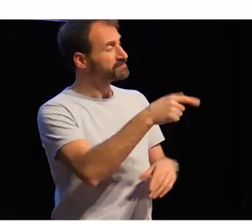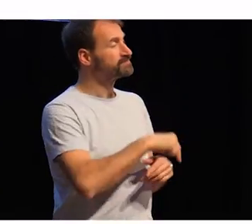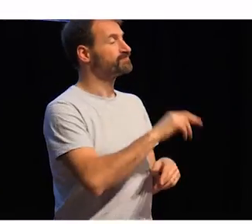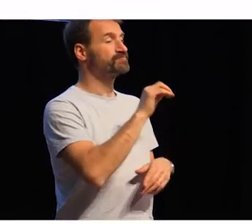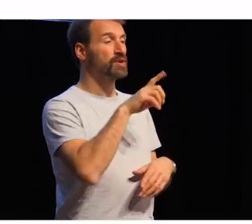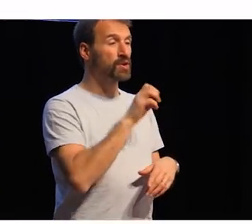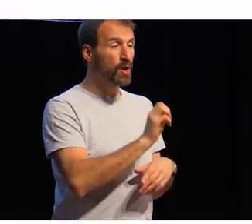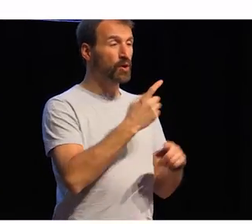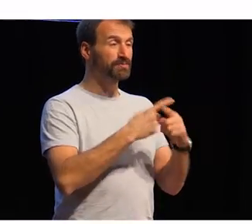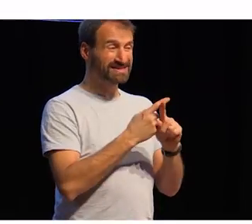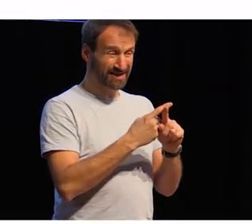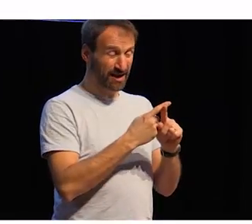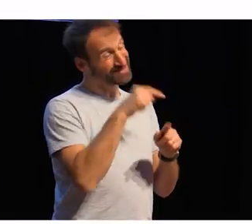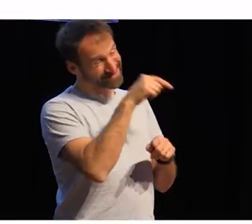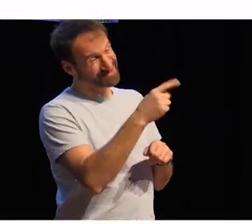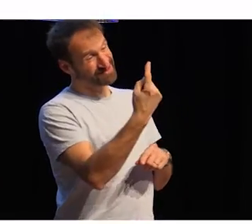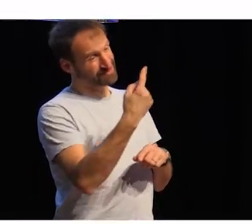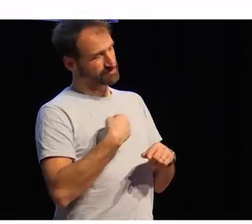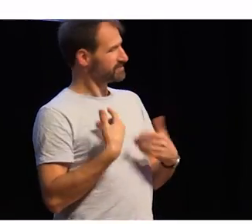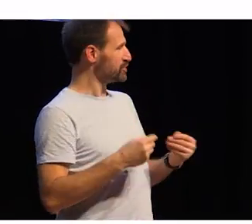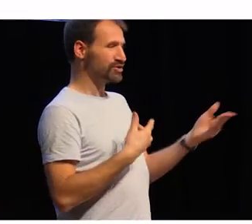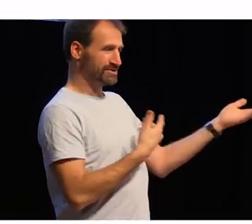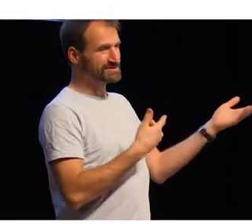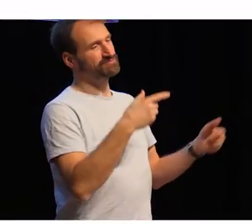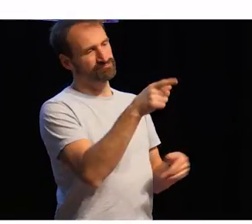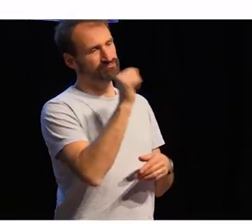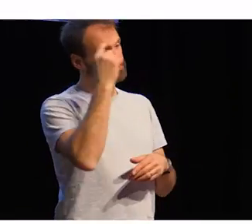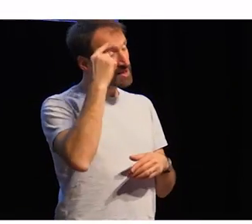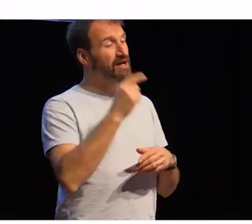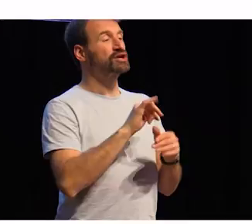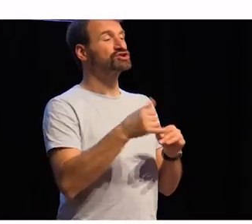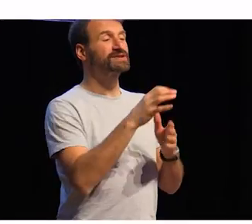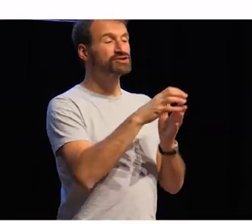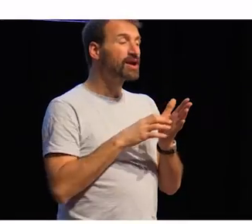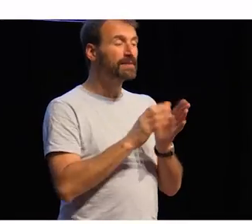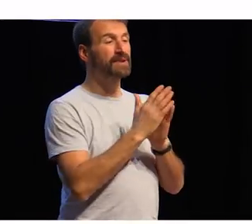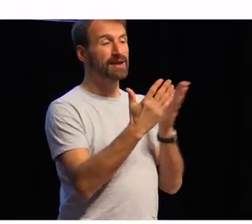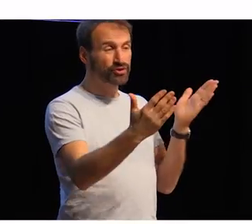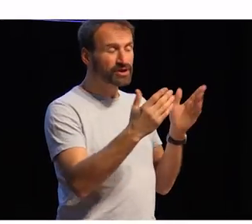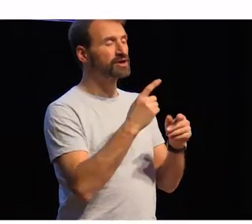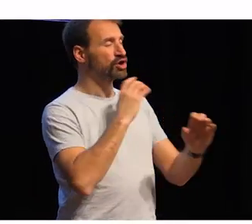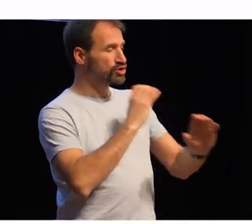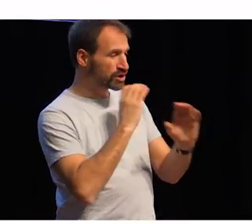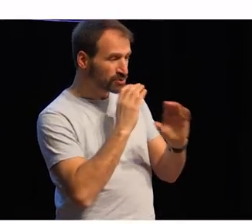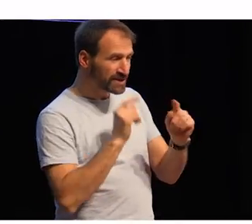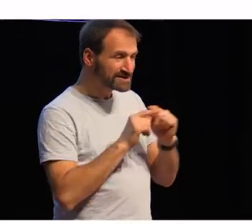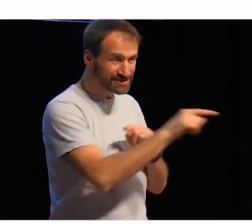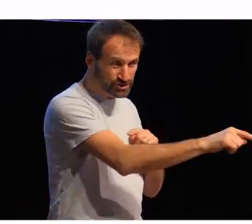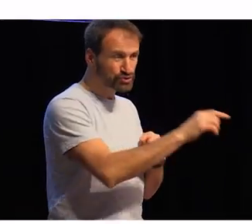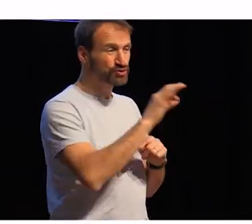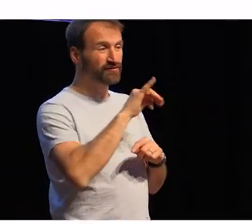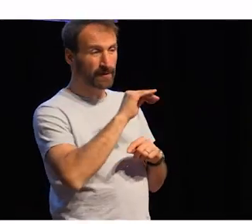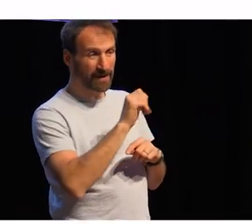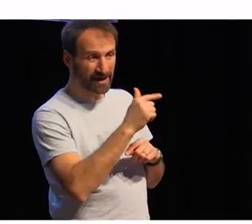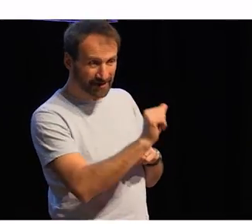about Fermata-based, remember three things: the JavaScript library, the corresponding Fermata, and lastly, the hardware. I also